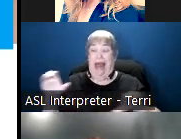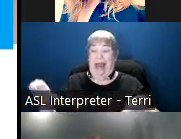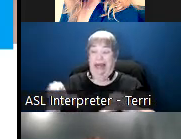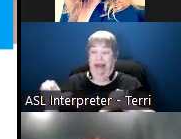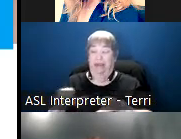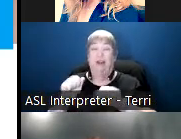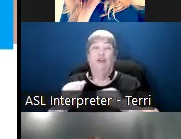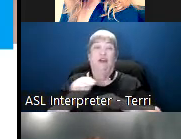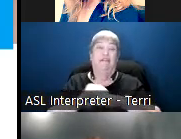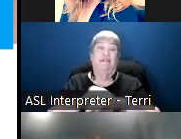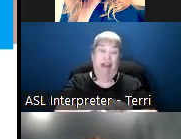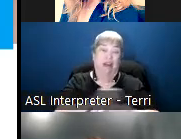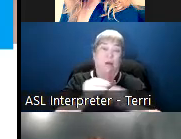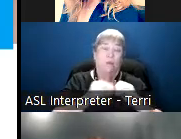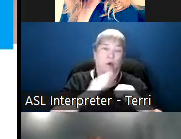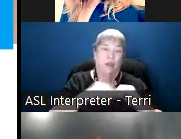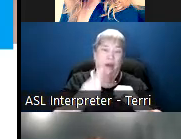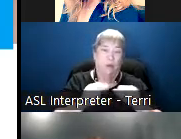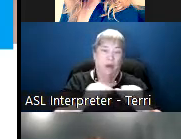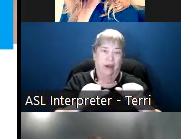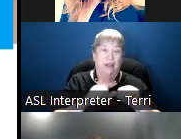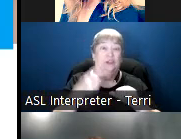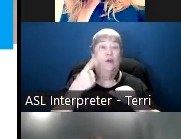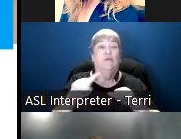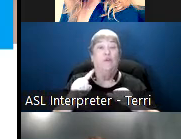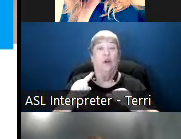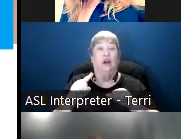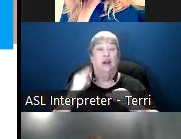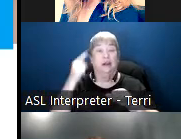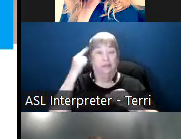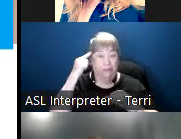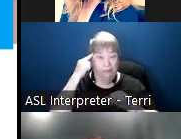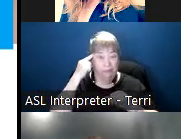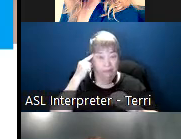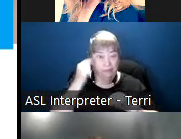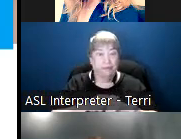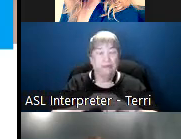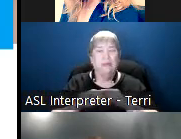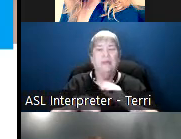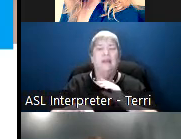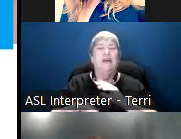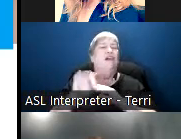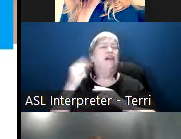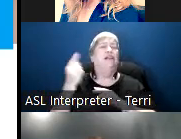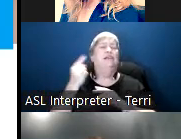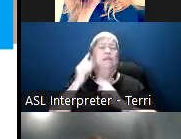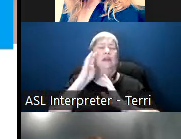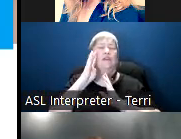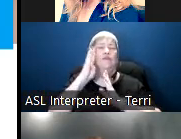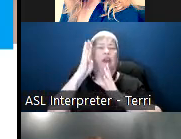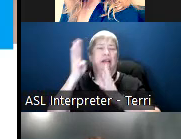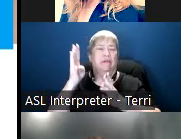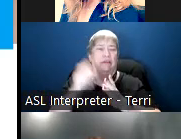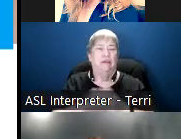that. So some of the ones we came up with are finding a creative outlet, participating